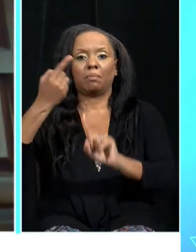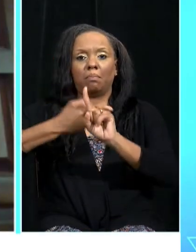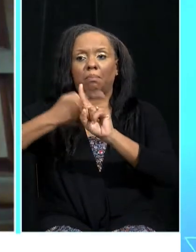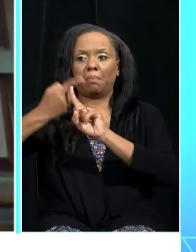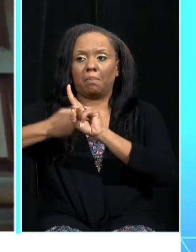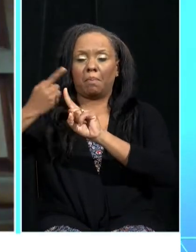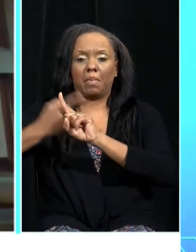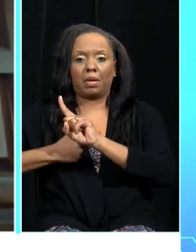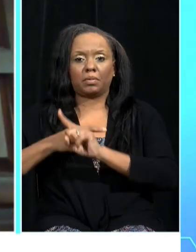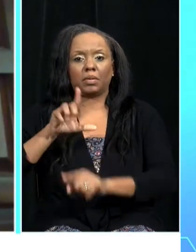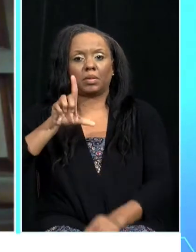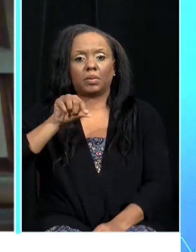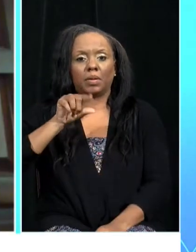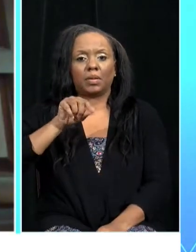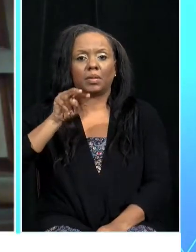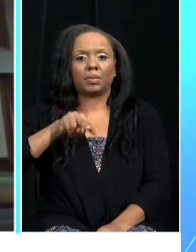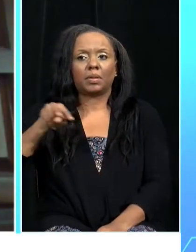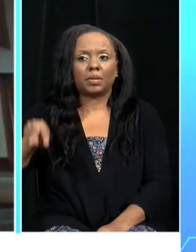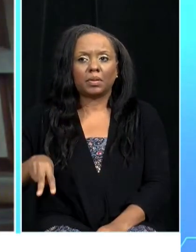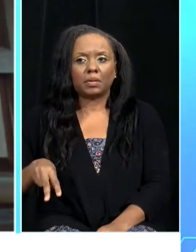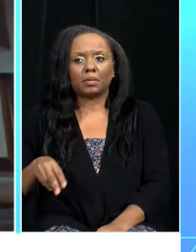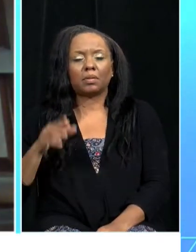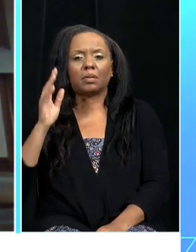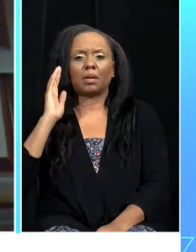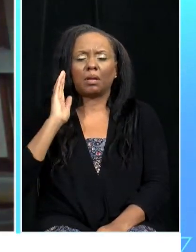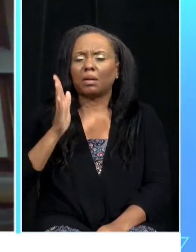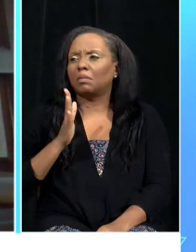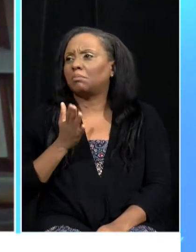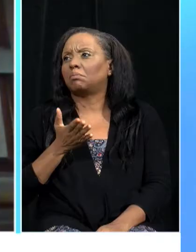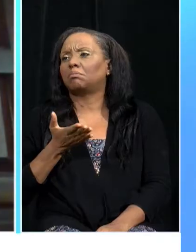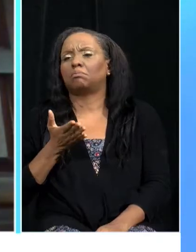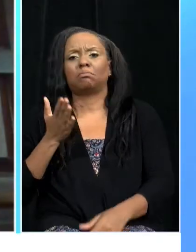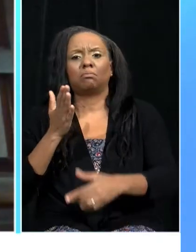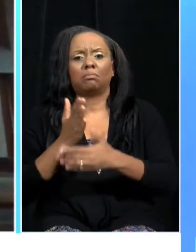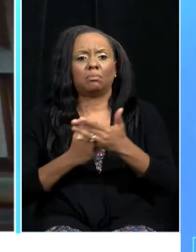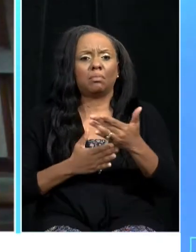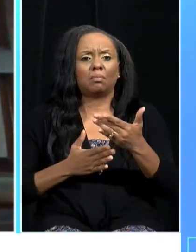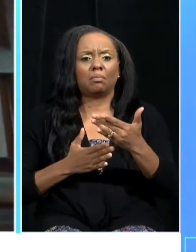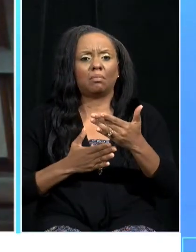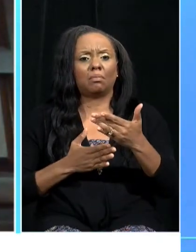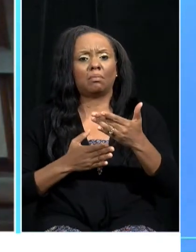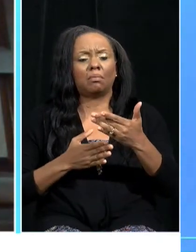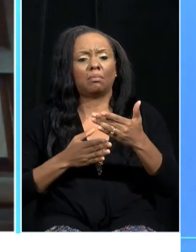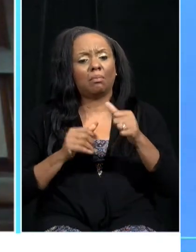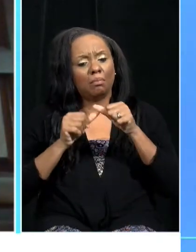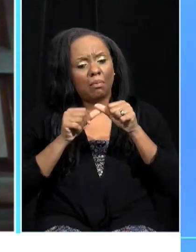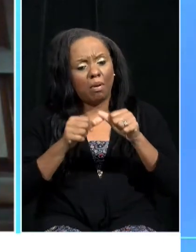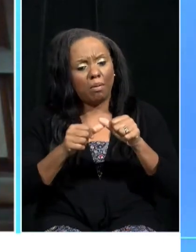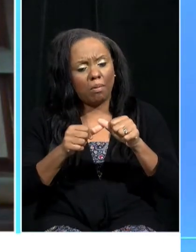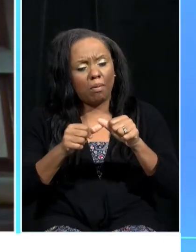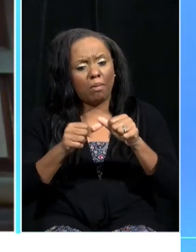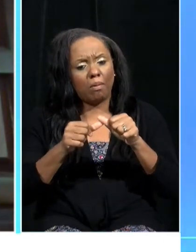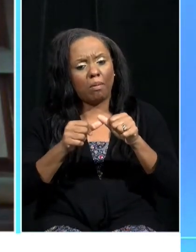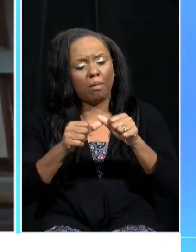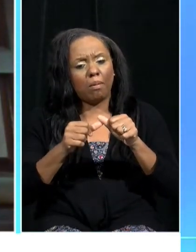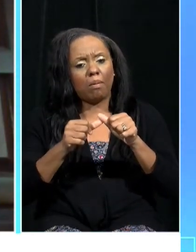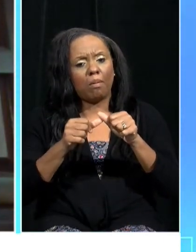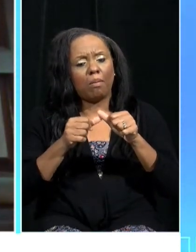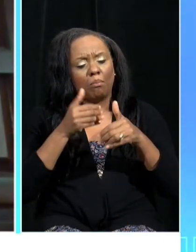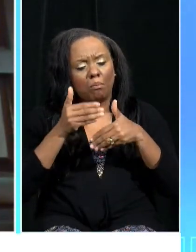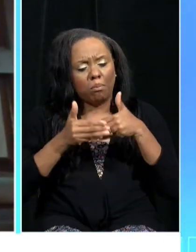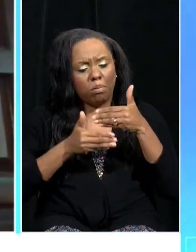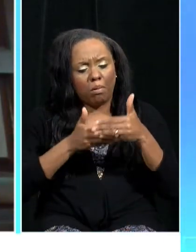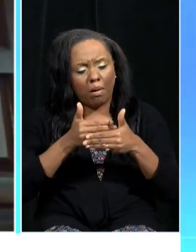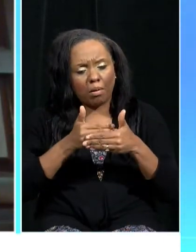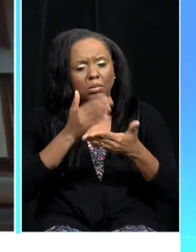be likely some stop start in relation to our responses in relation to those